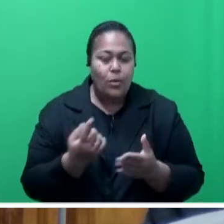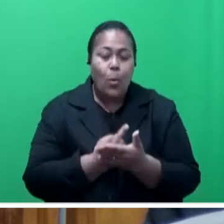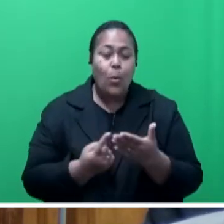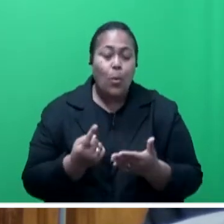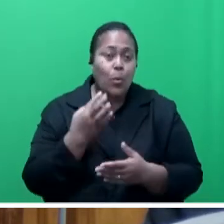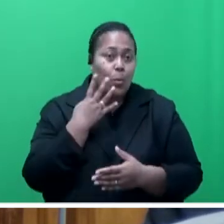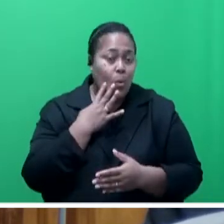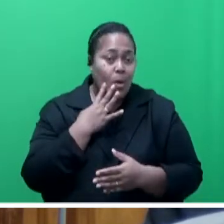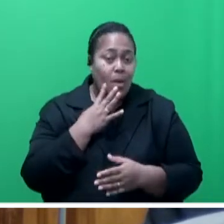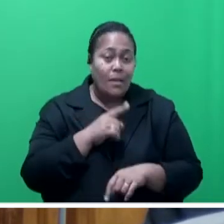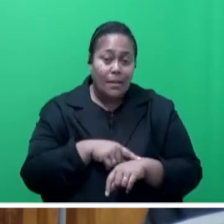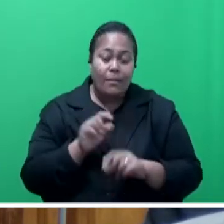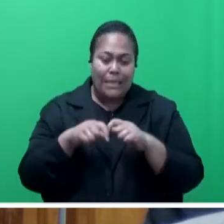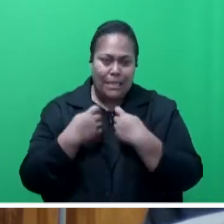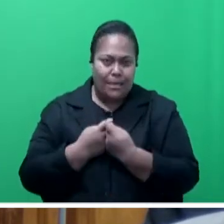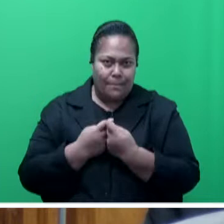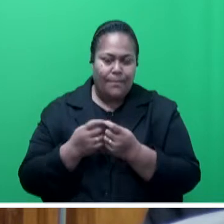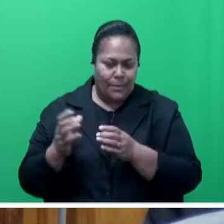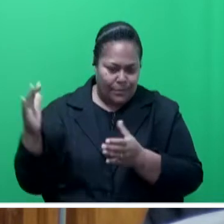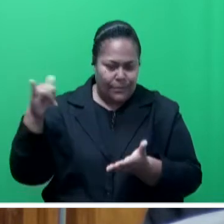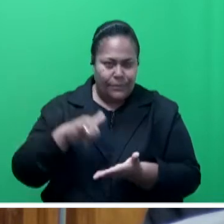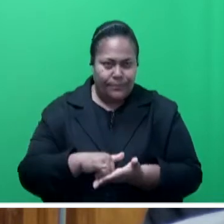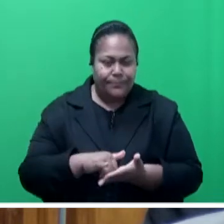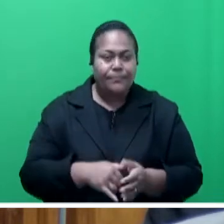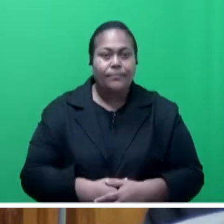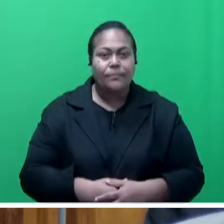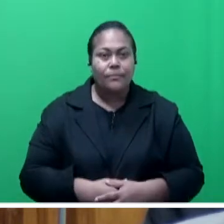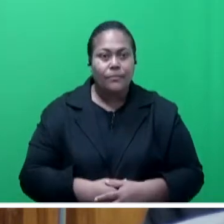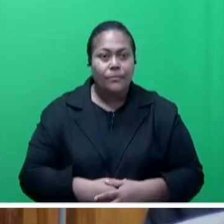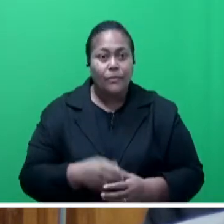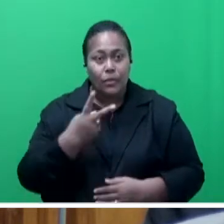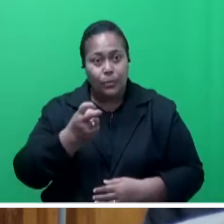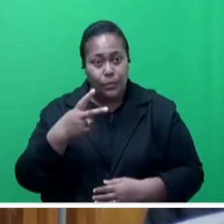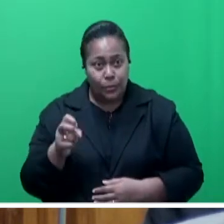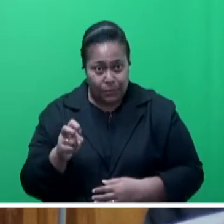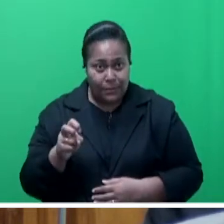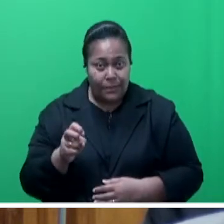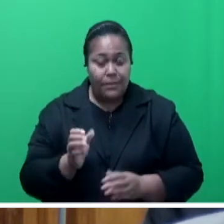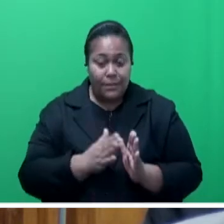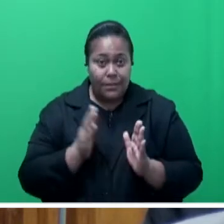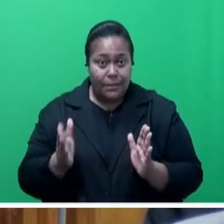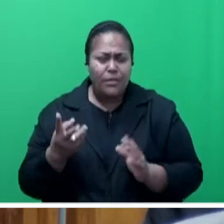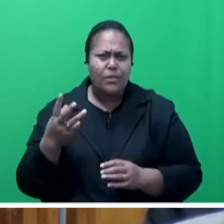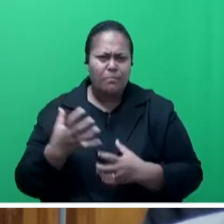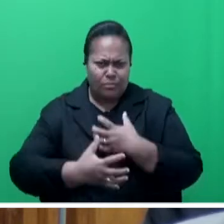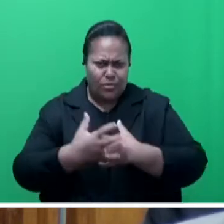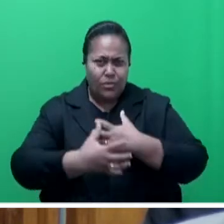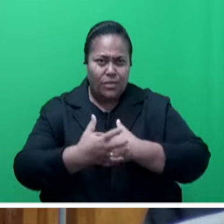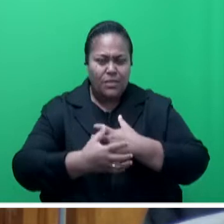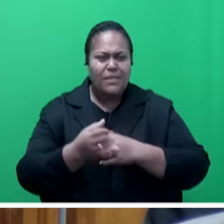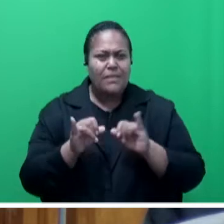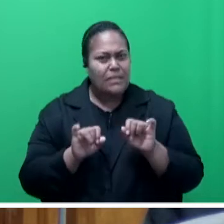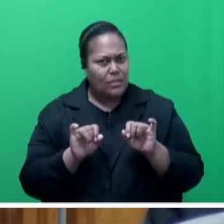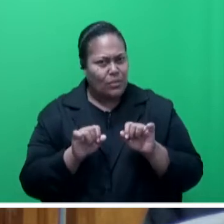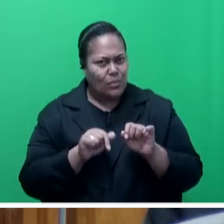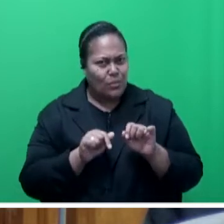time that our team came. And in 2020, the machine started having some issues and